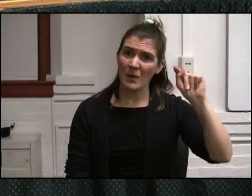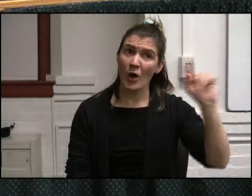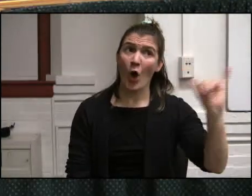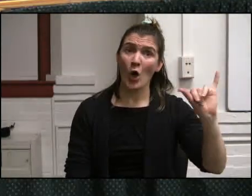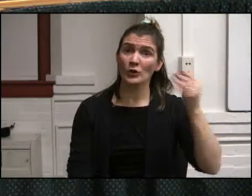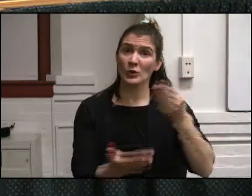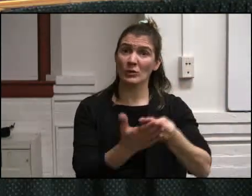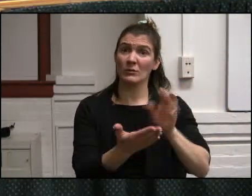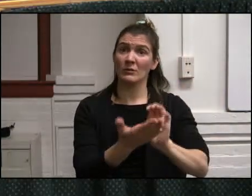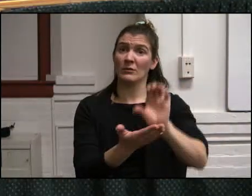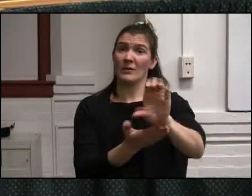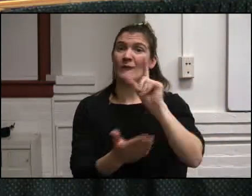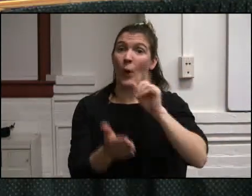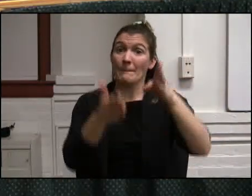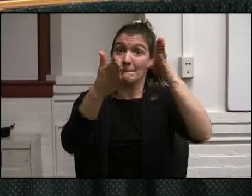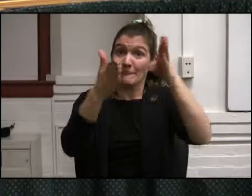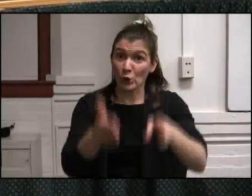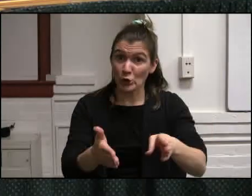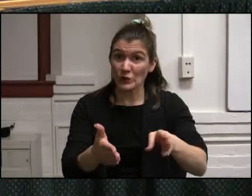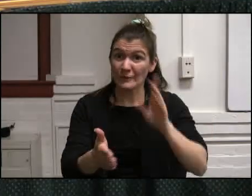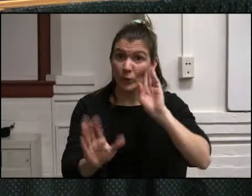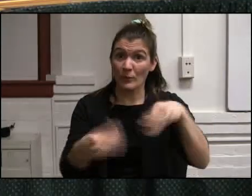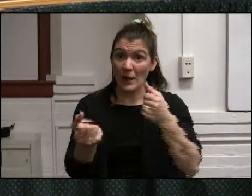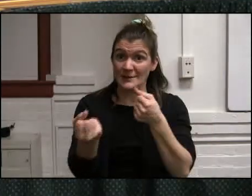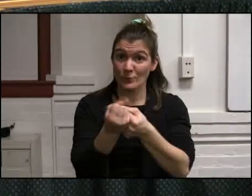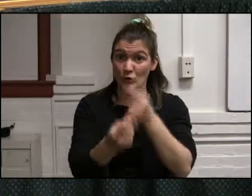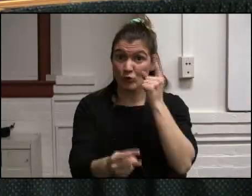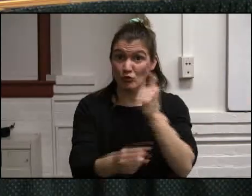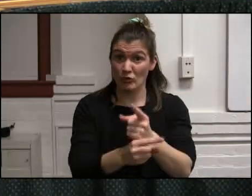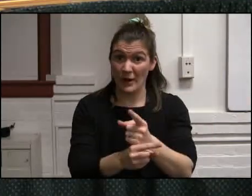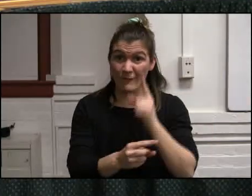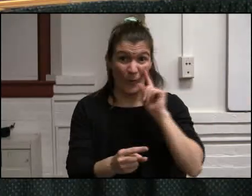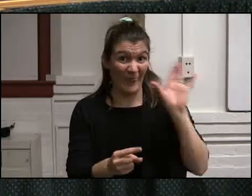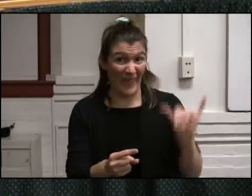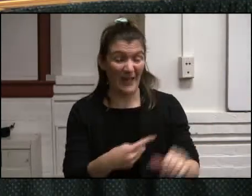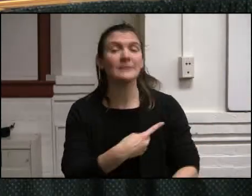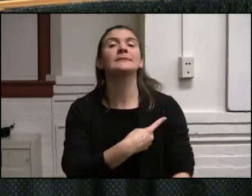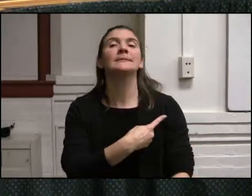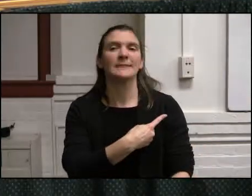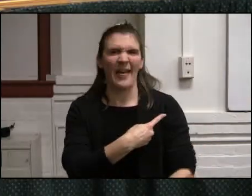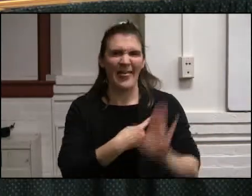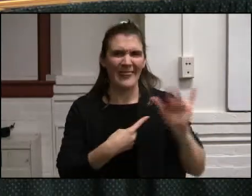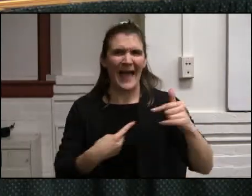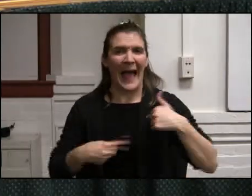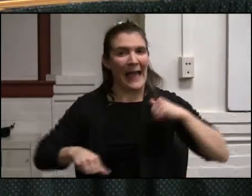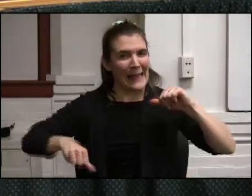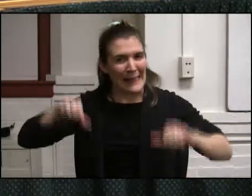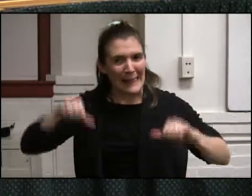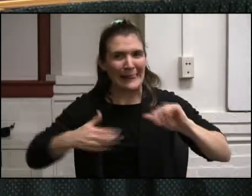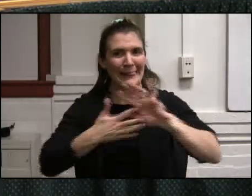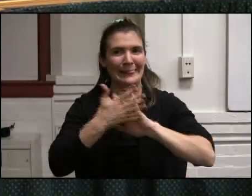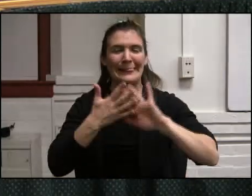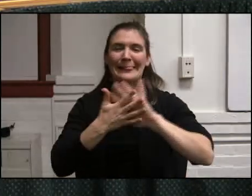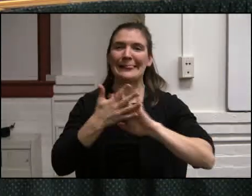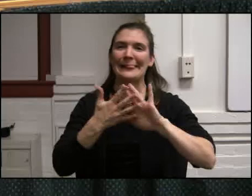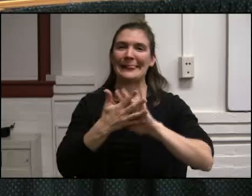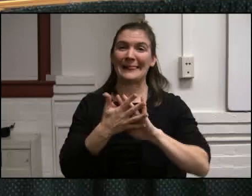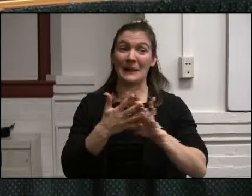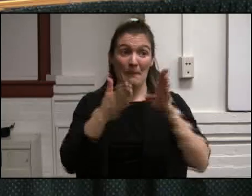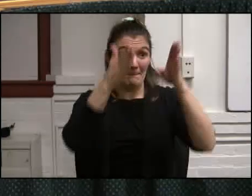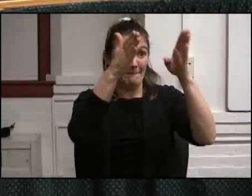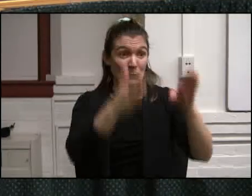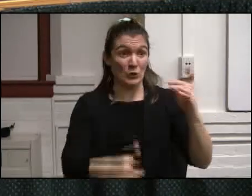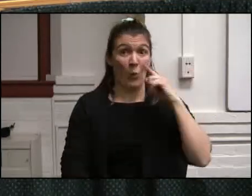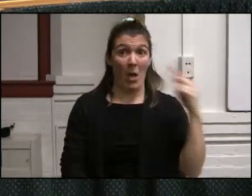funded a position for a person to provide support for exactly what you're talking about. Right, and that's the part. I don't know whether or not that